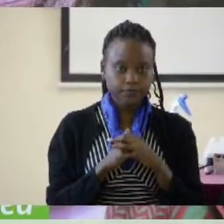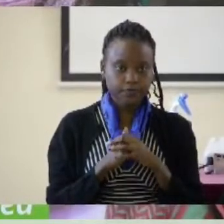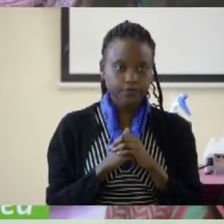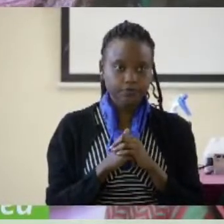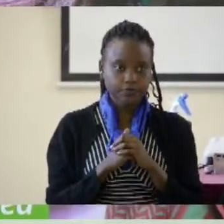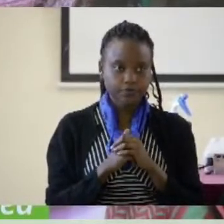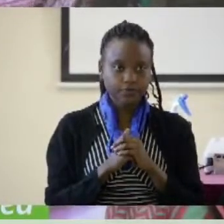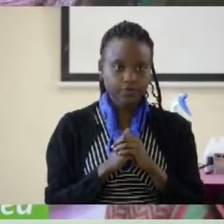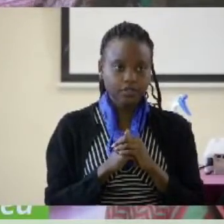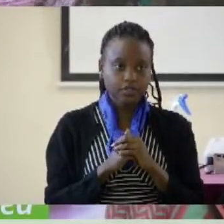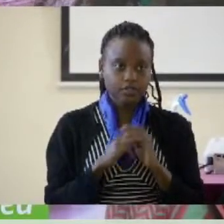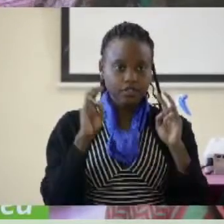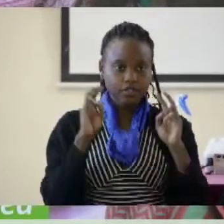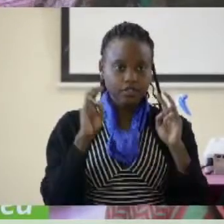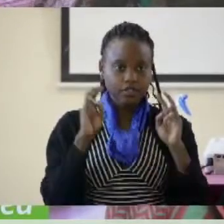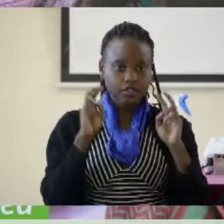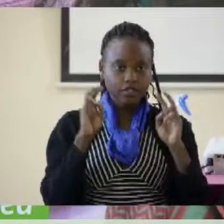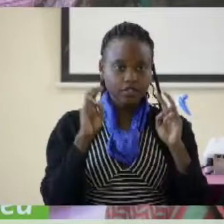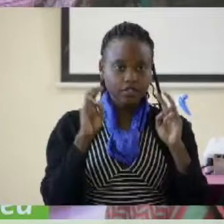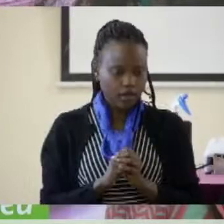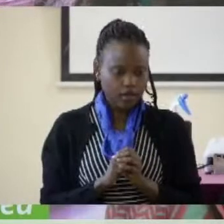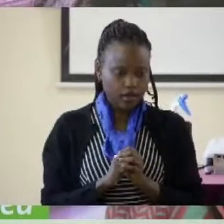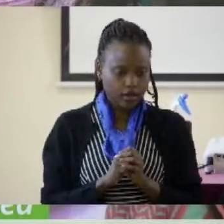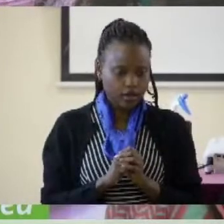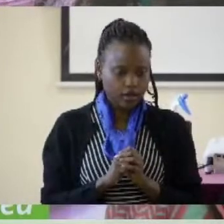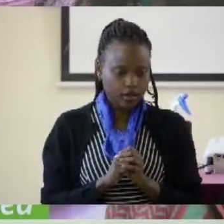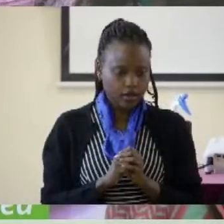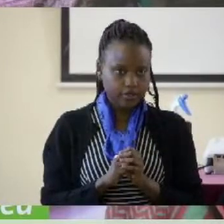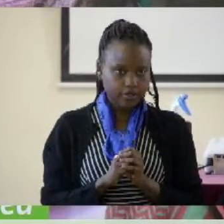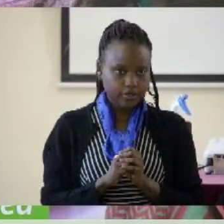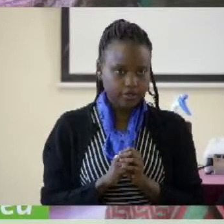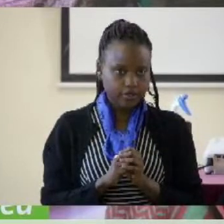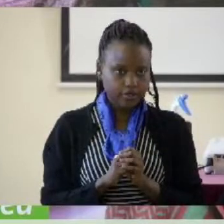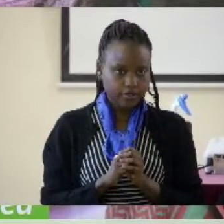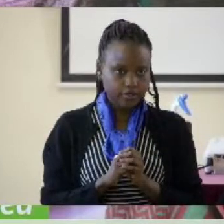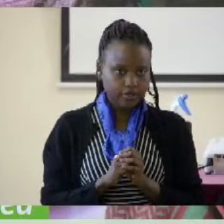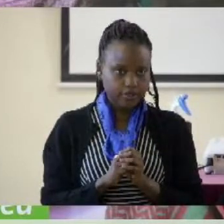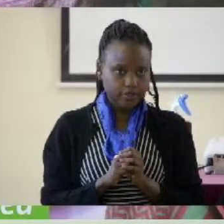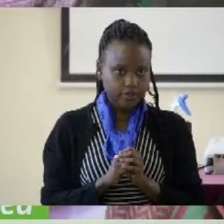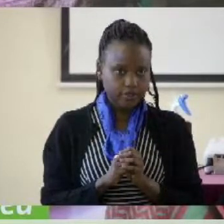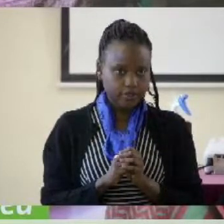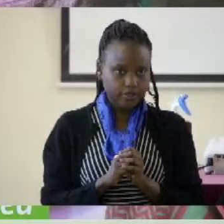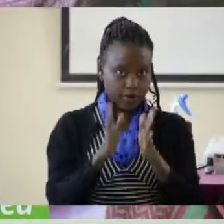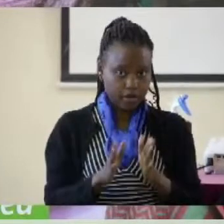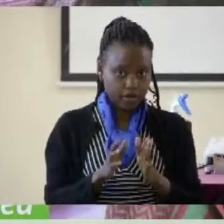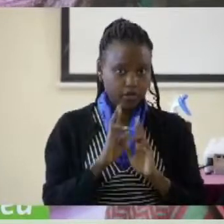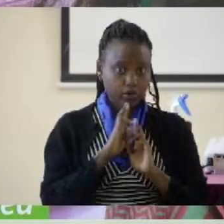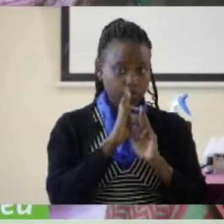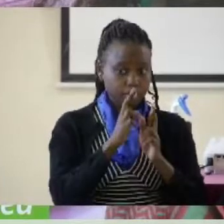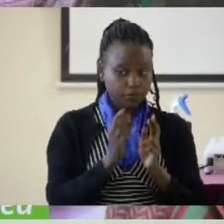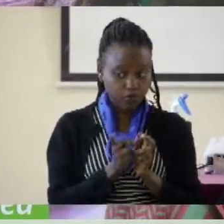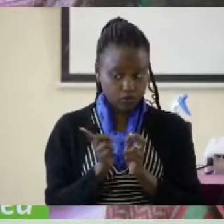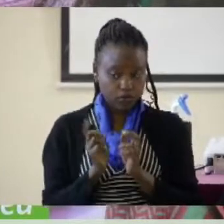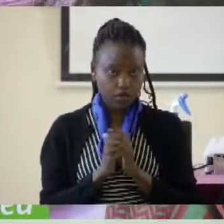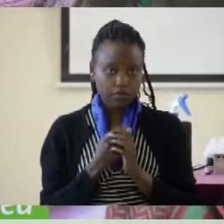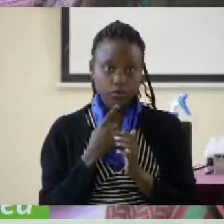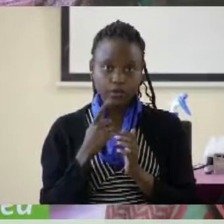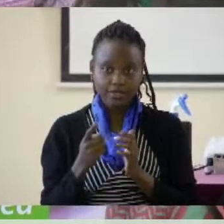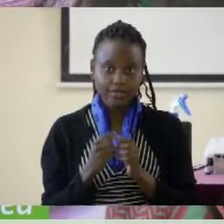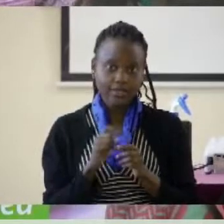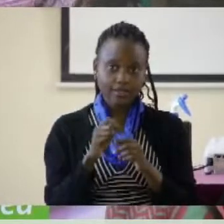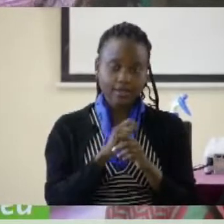issue is that they train the paralegal at the community level. The paralegal reports to them. We are saying that